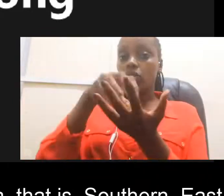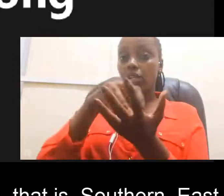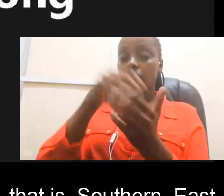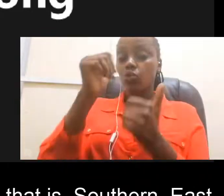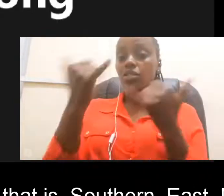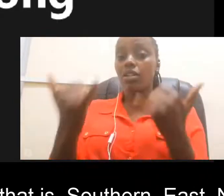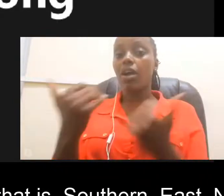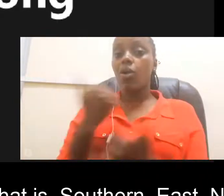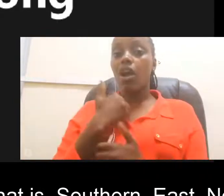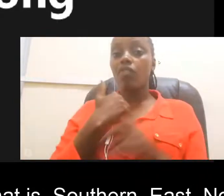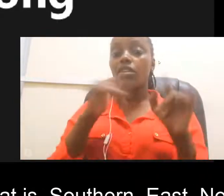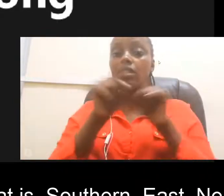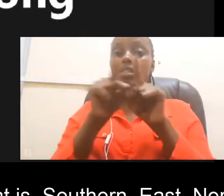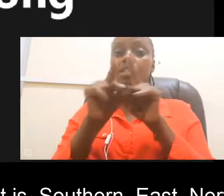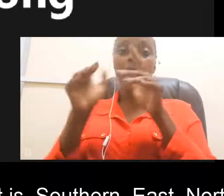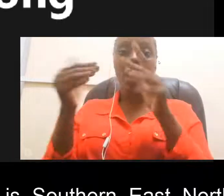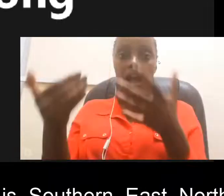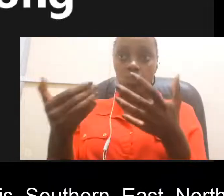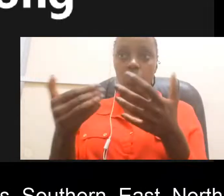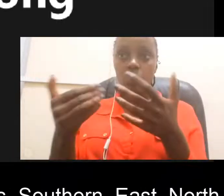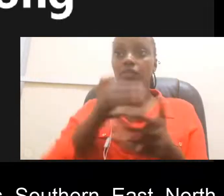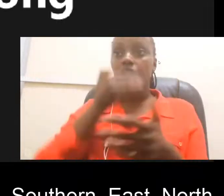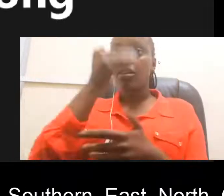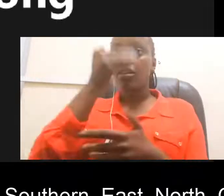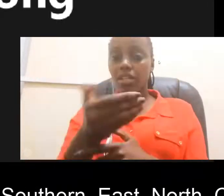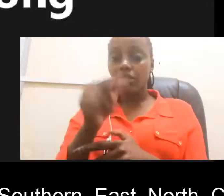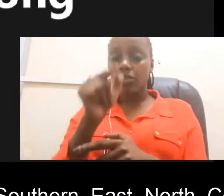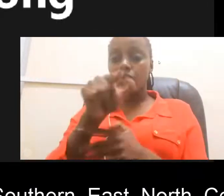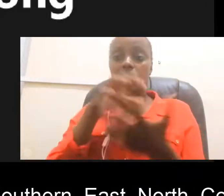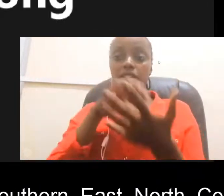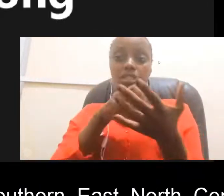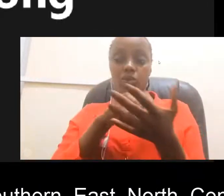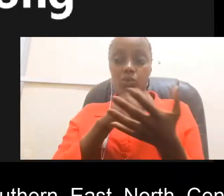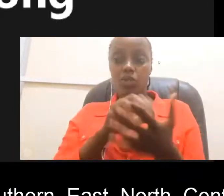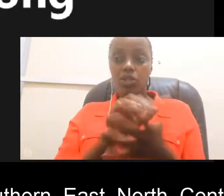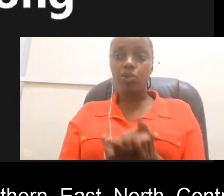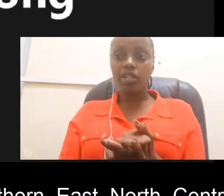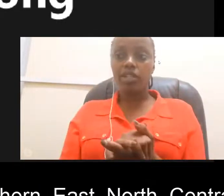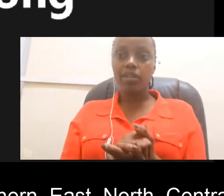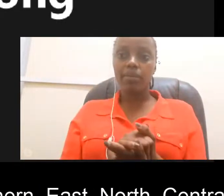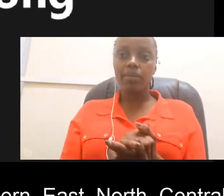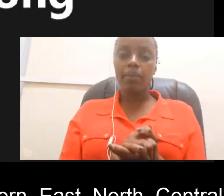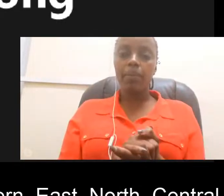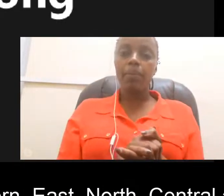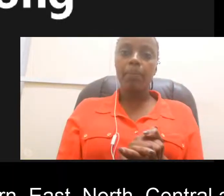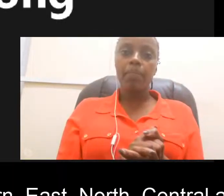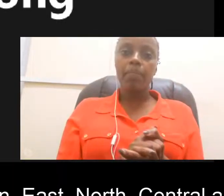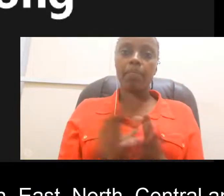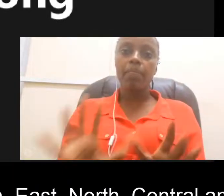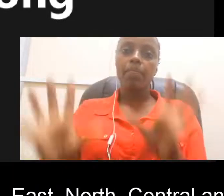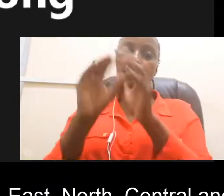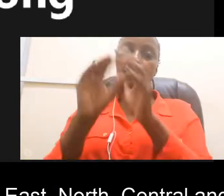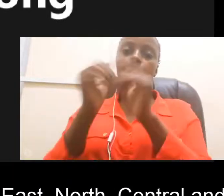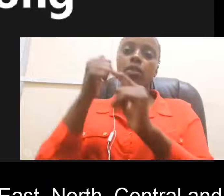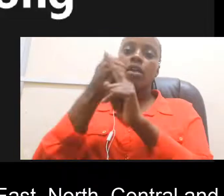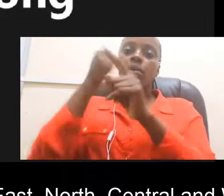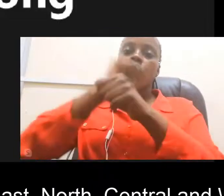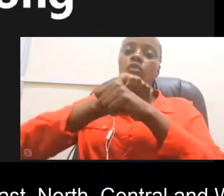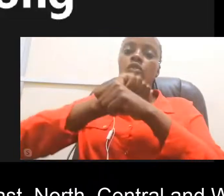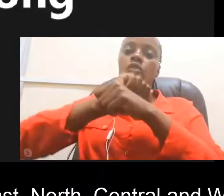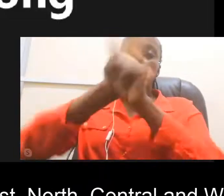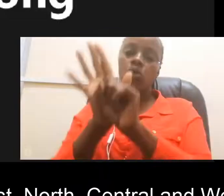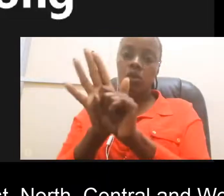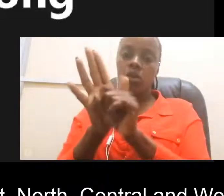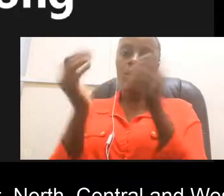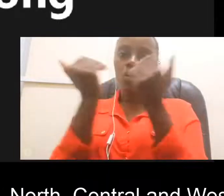and how they are responding to the situation in regard to the impact of COVID-19 on children.